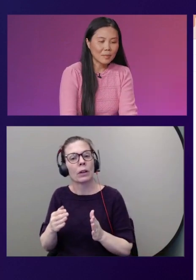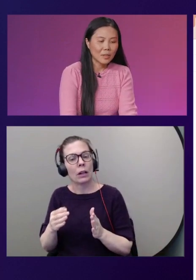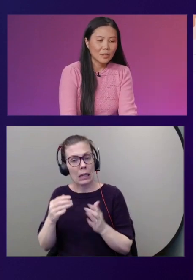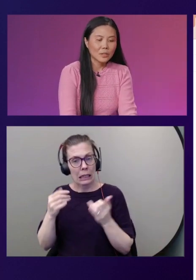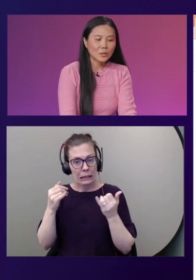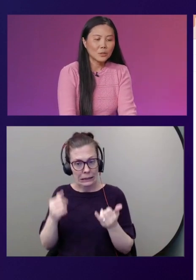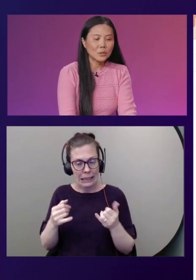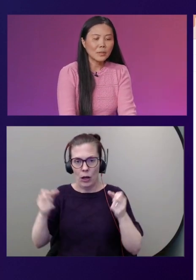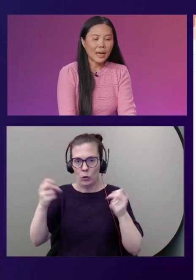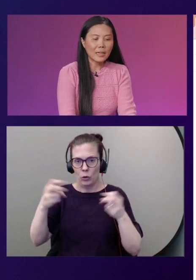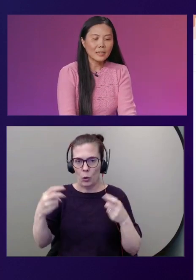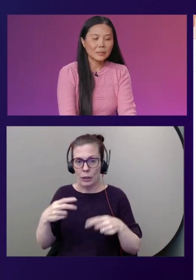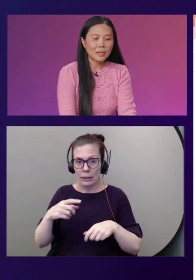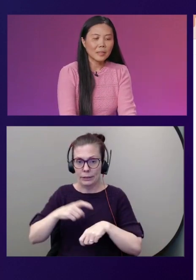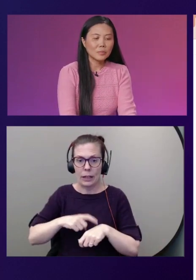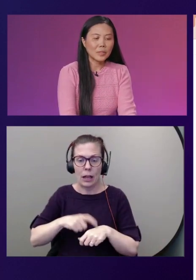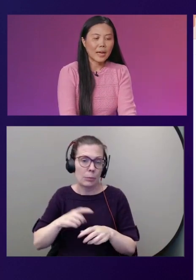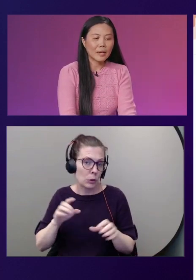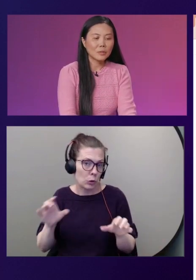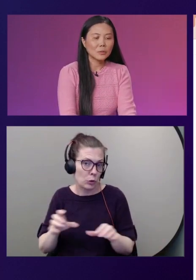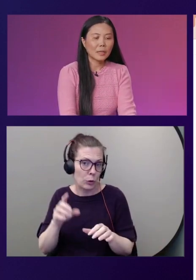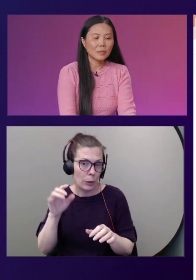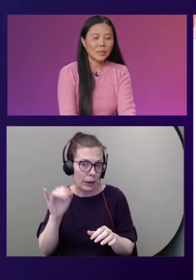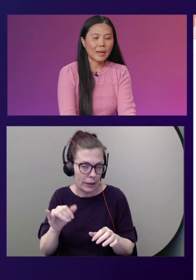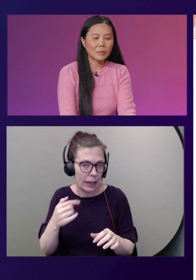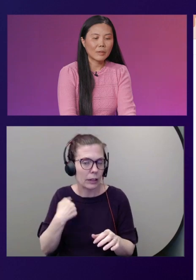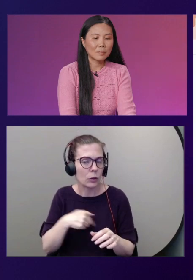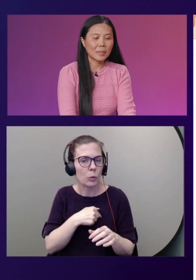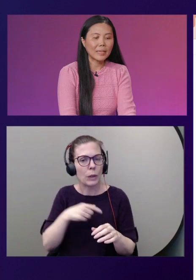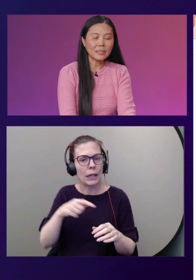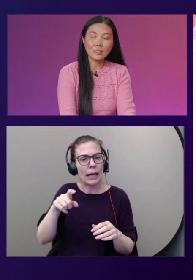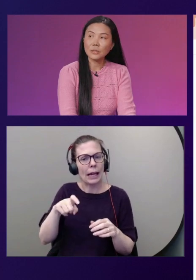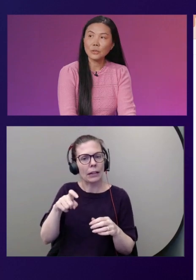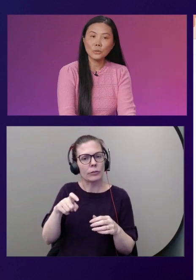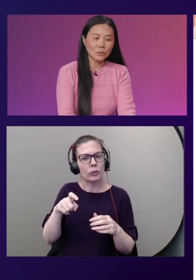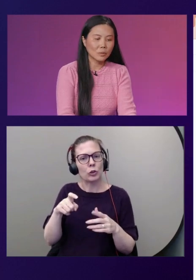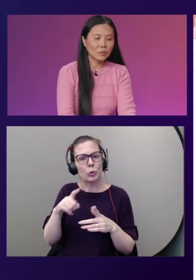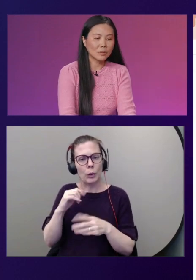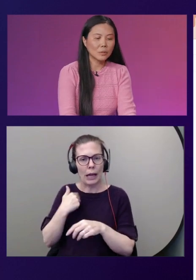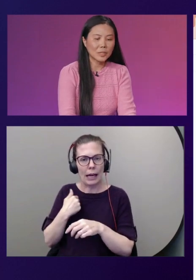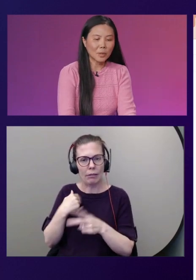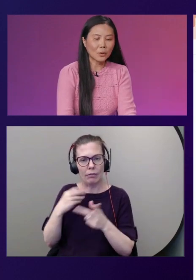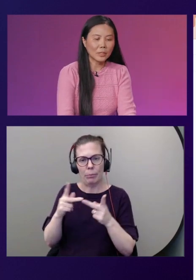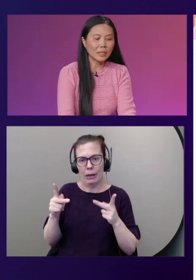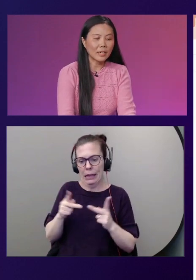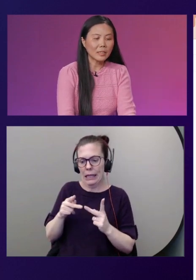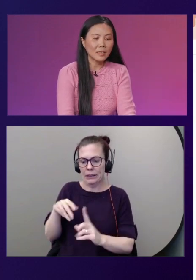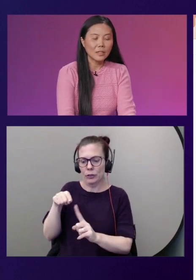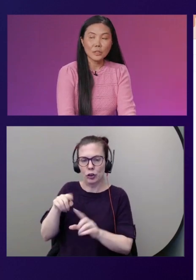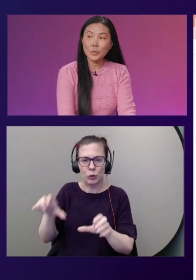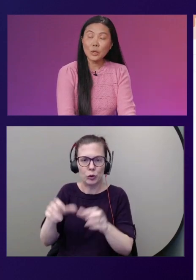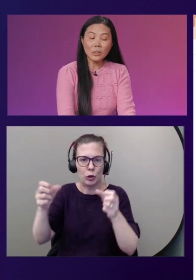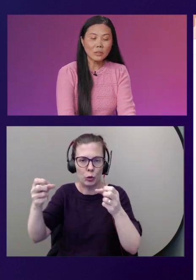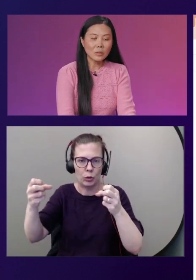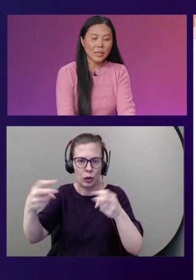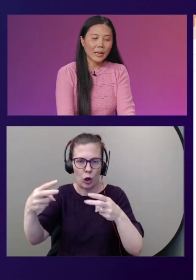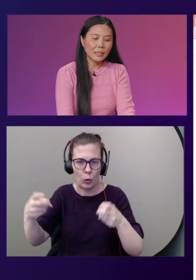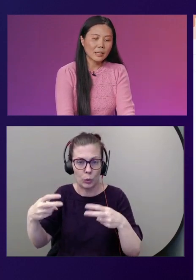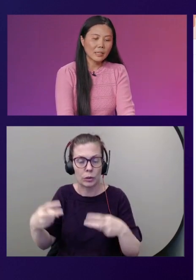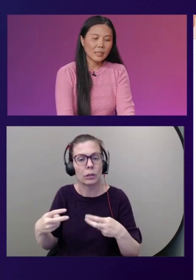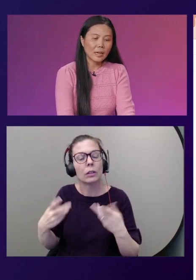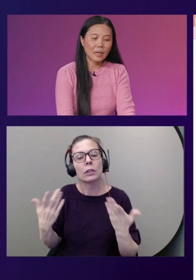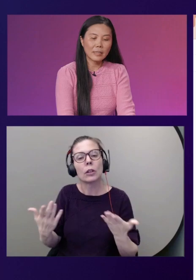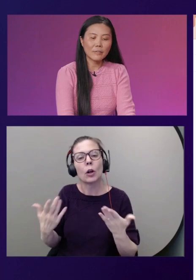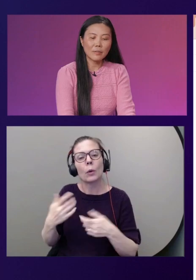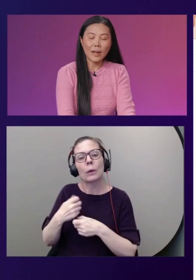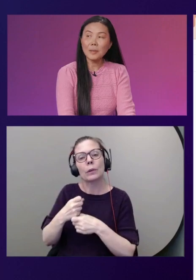time. So to do that, right, we have to have a place to do some coding there. So we're going to create